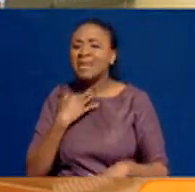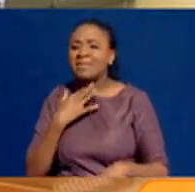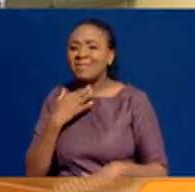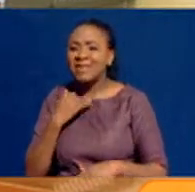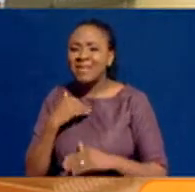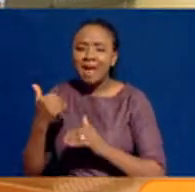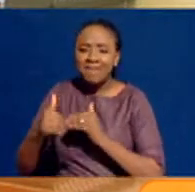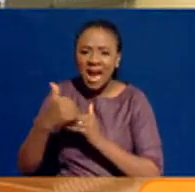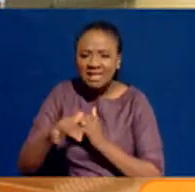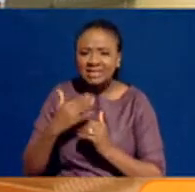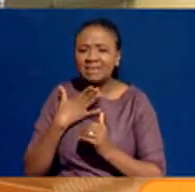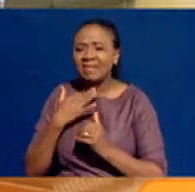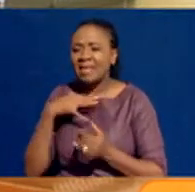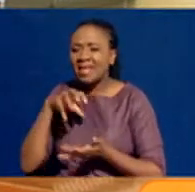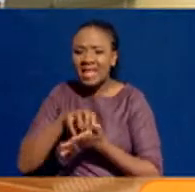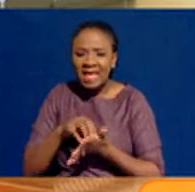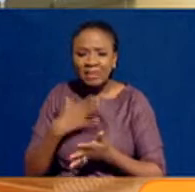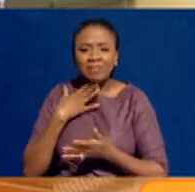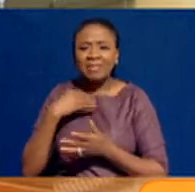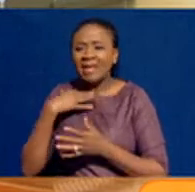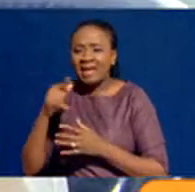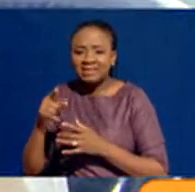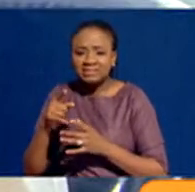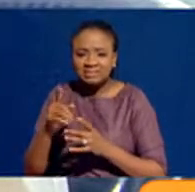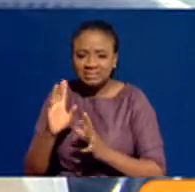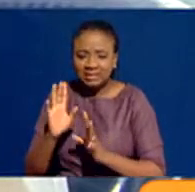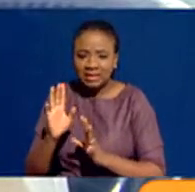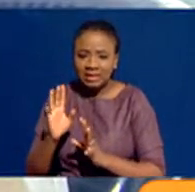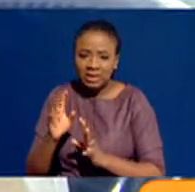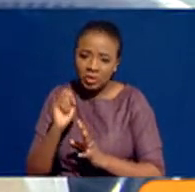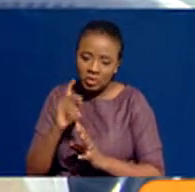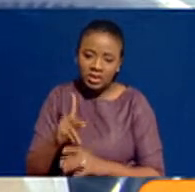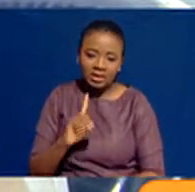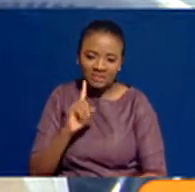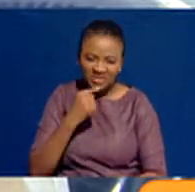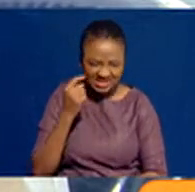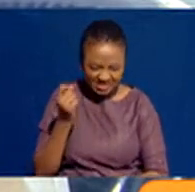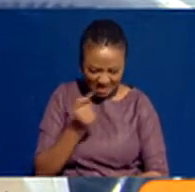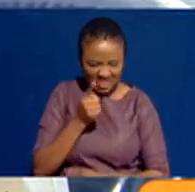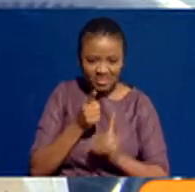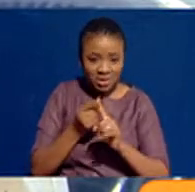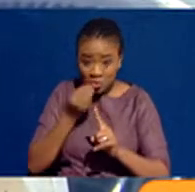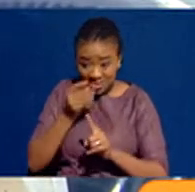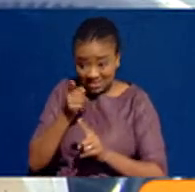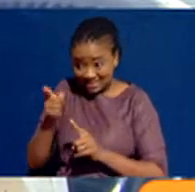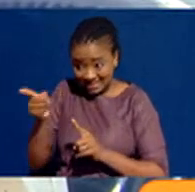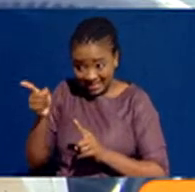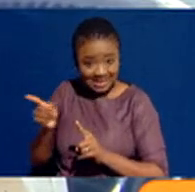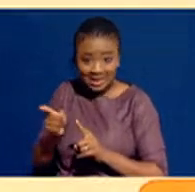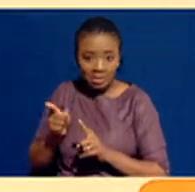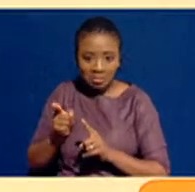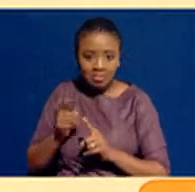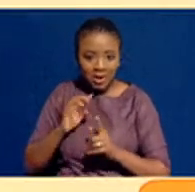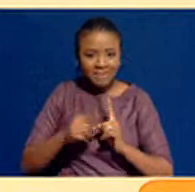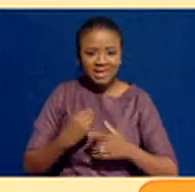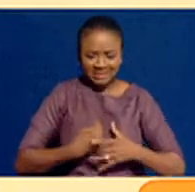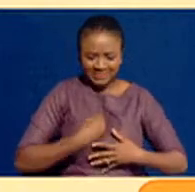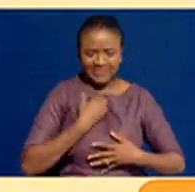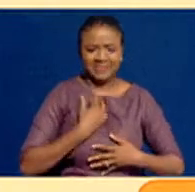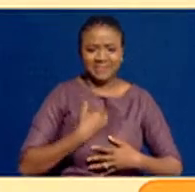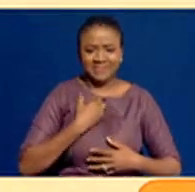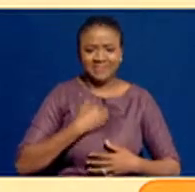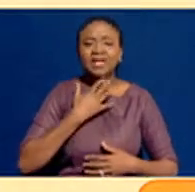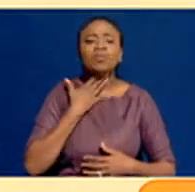especially. The first 1 month, you'll have a diet with carbohydrate restriction. So your body will crave. You might feel tired.